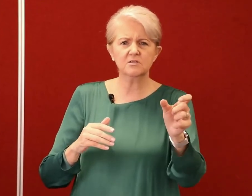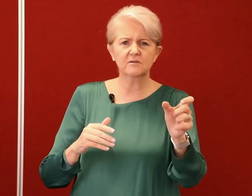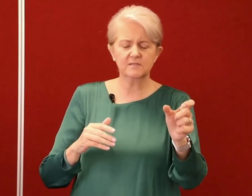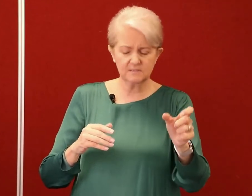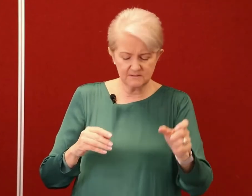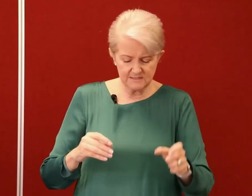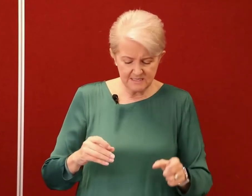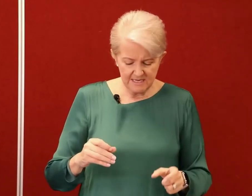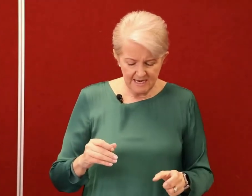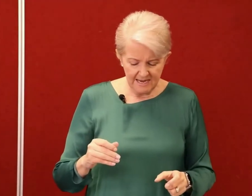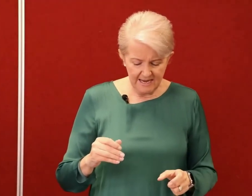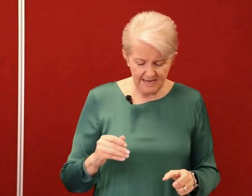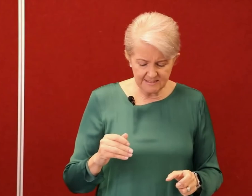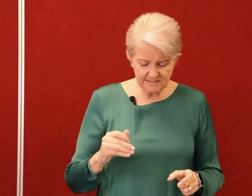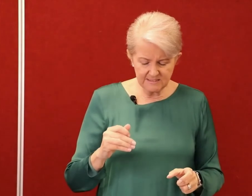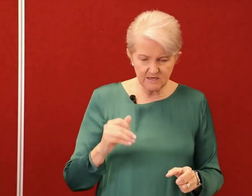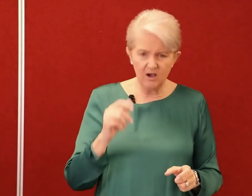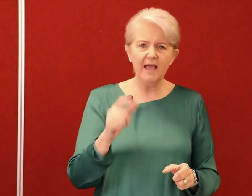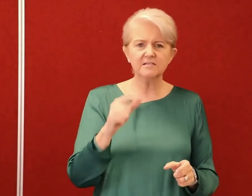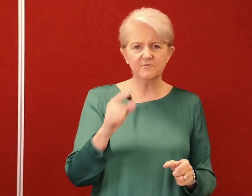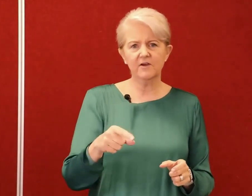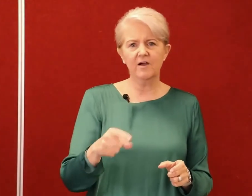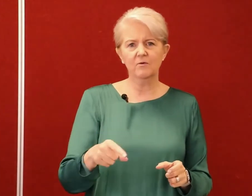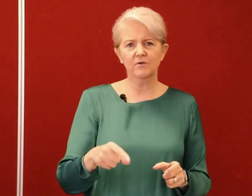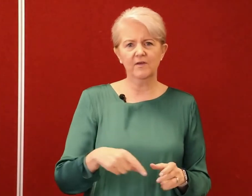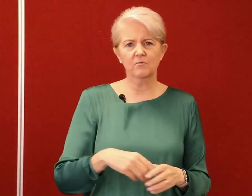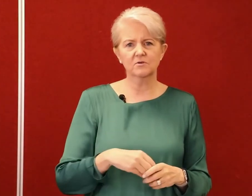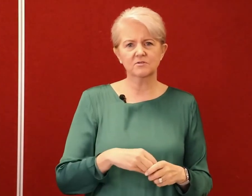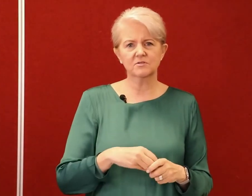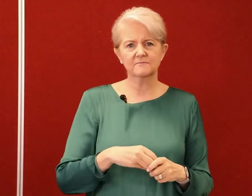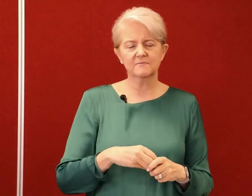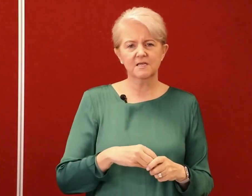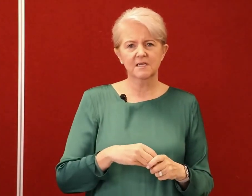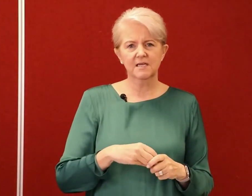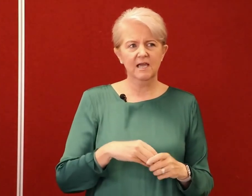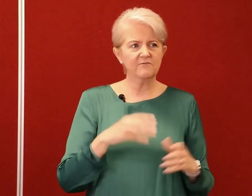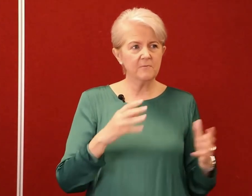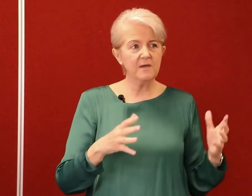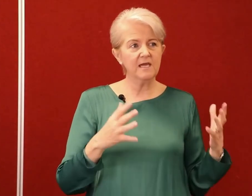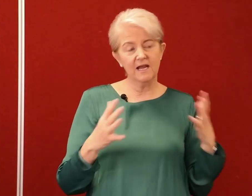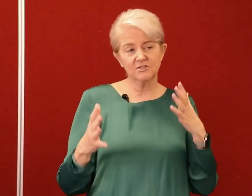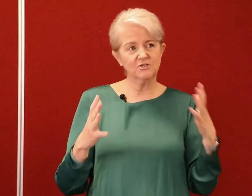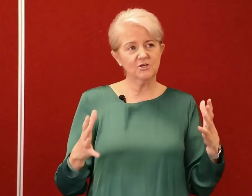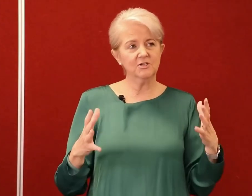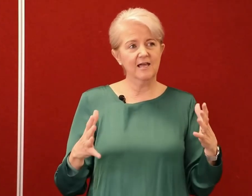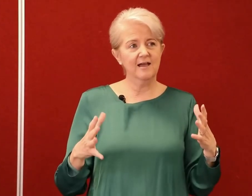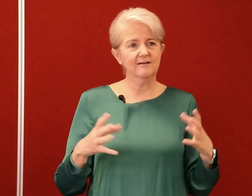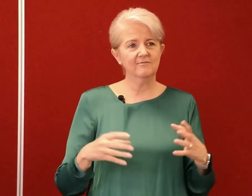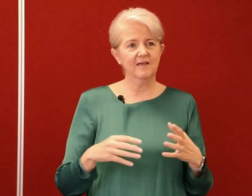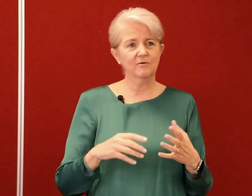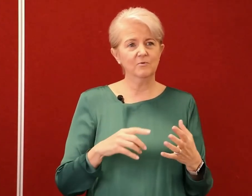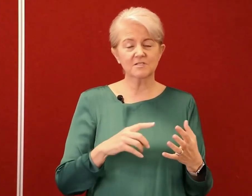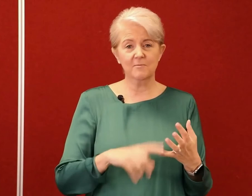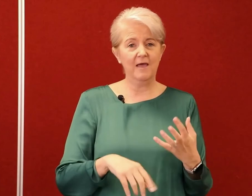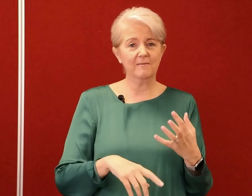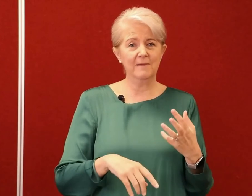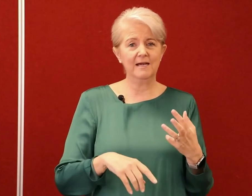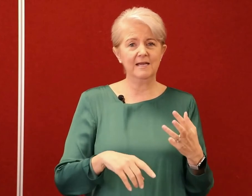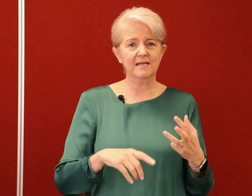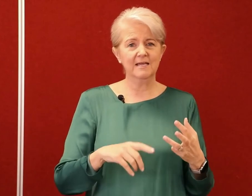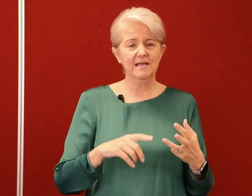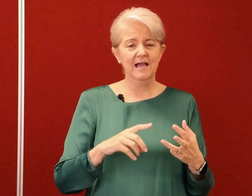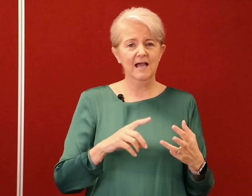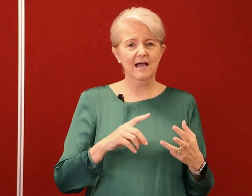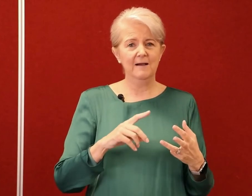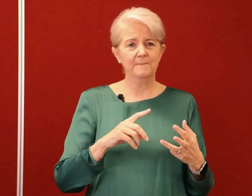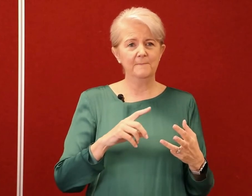community service? And I had to figure out what that was. And for me, it actually turned out that it wasn't about the money.